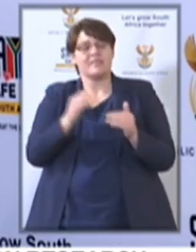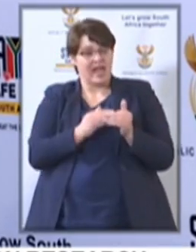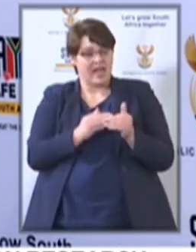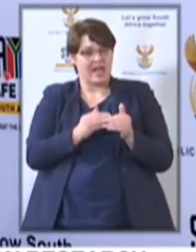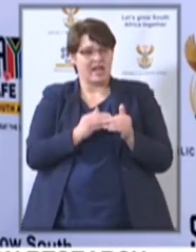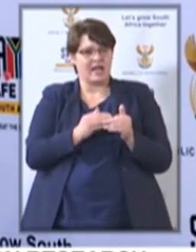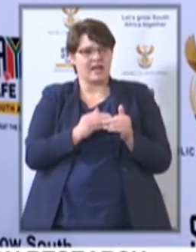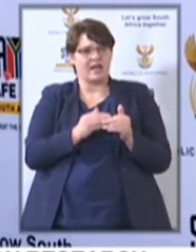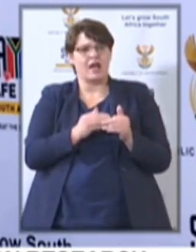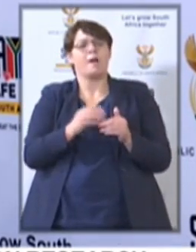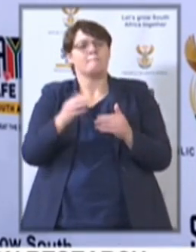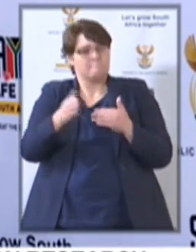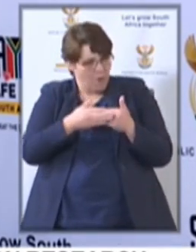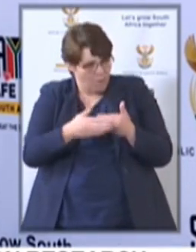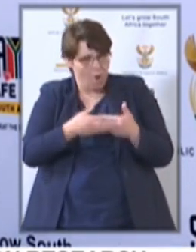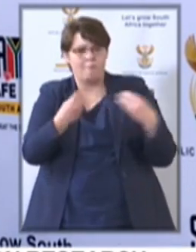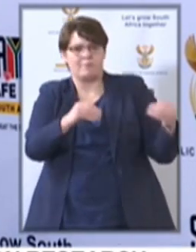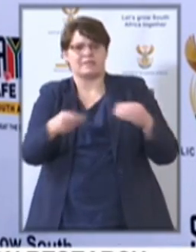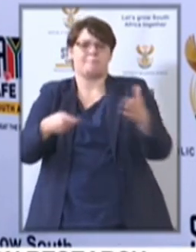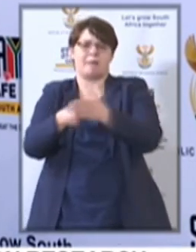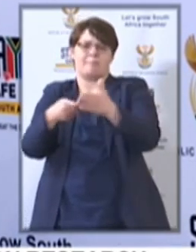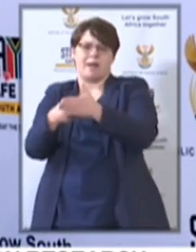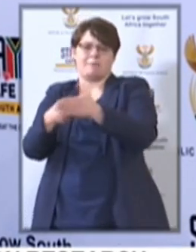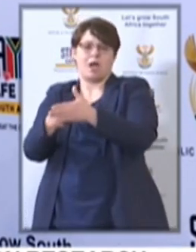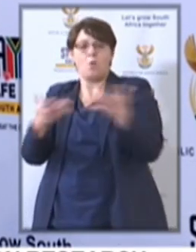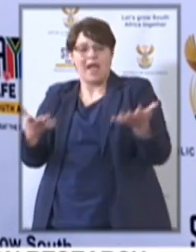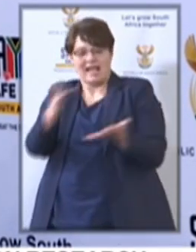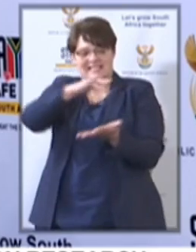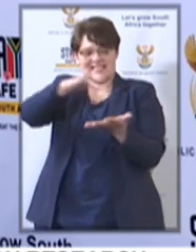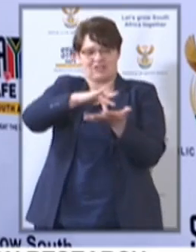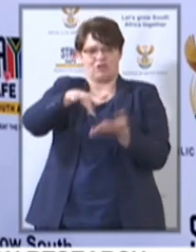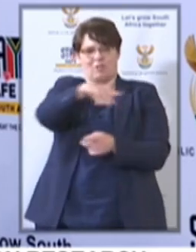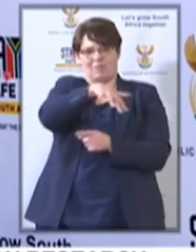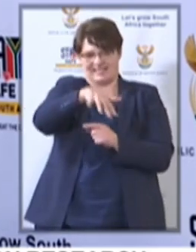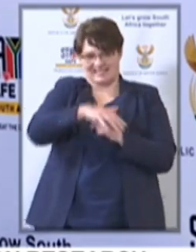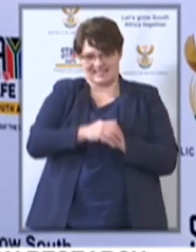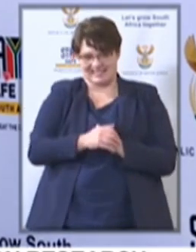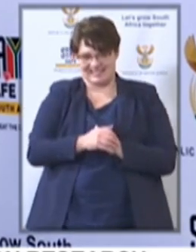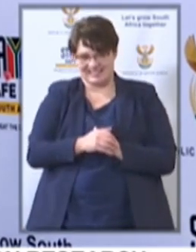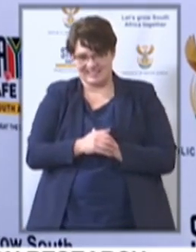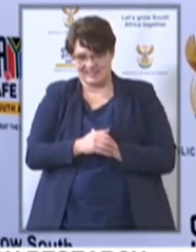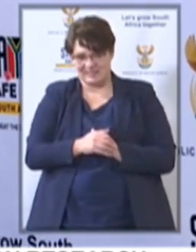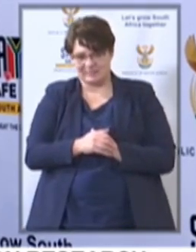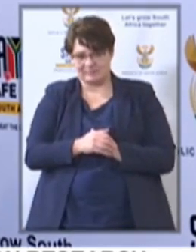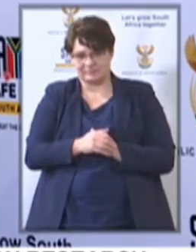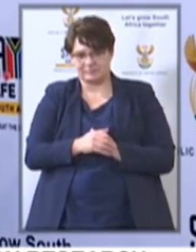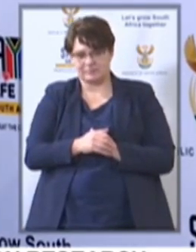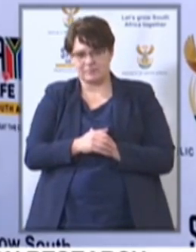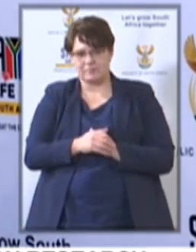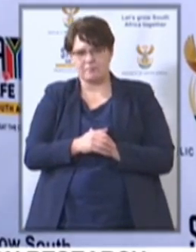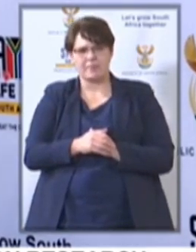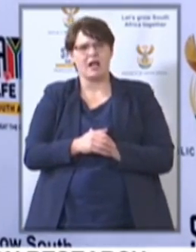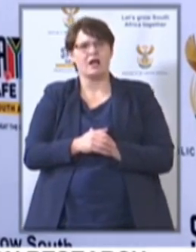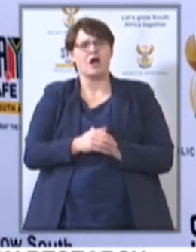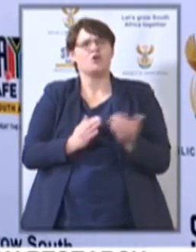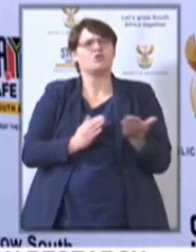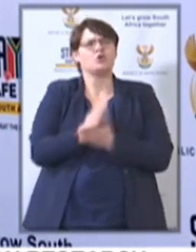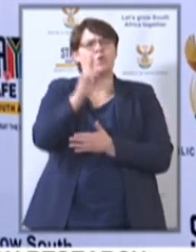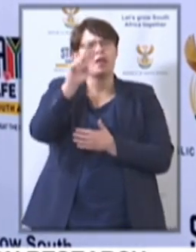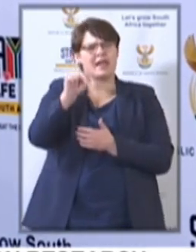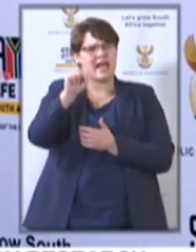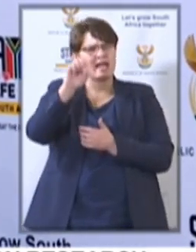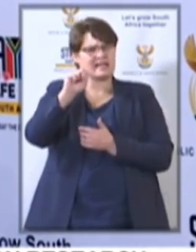further procured centrally, we have already now, through